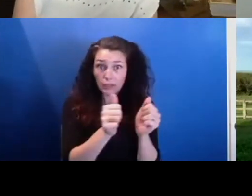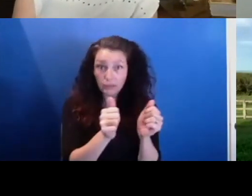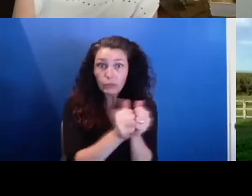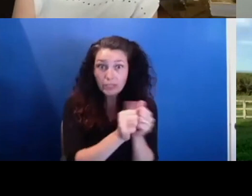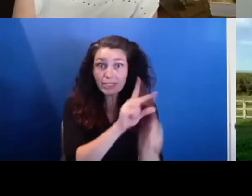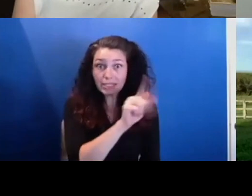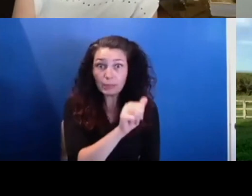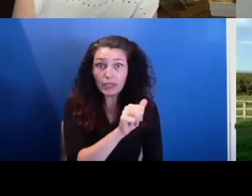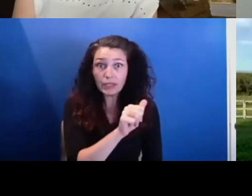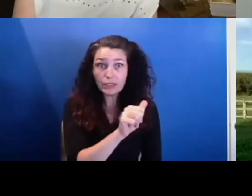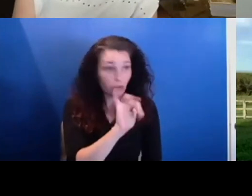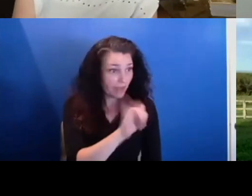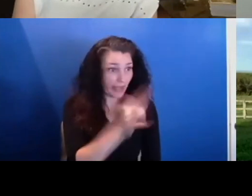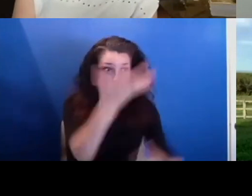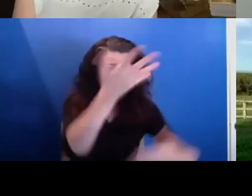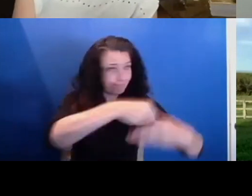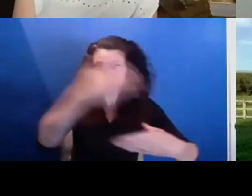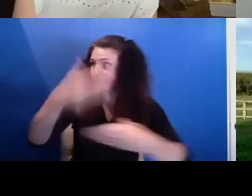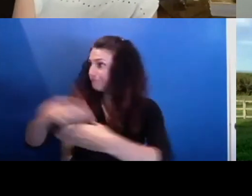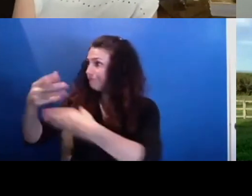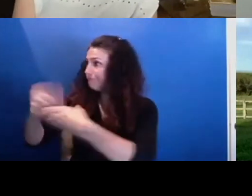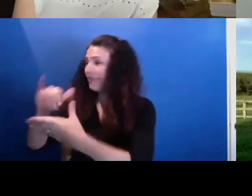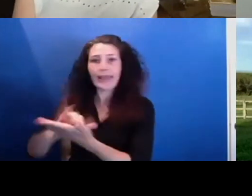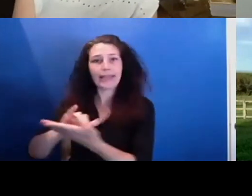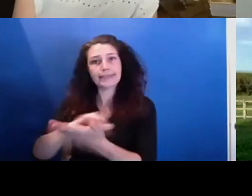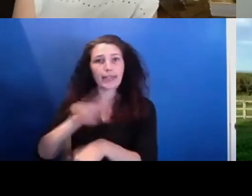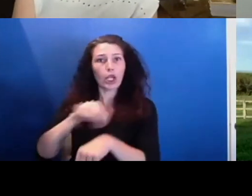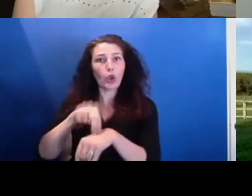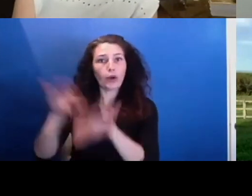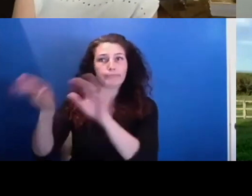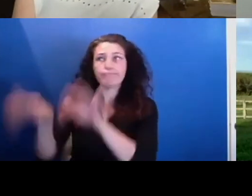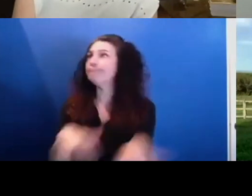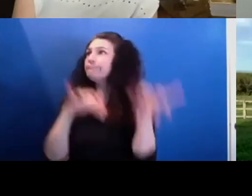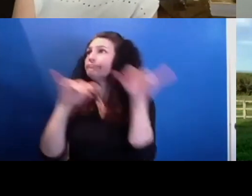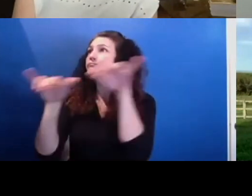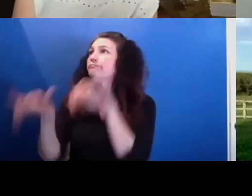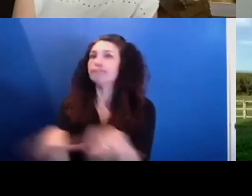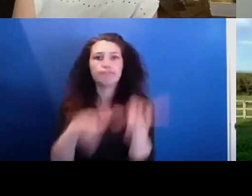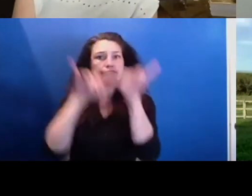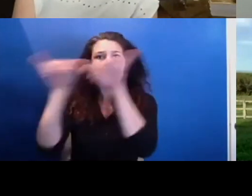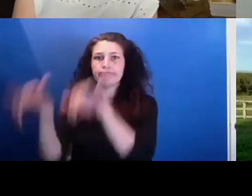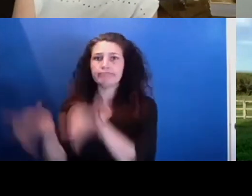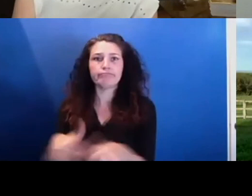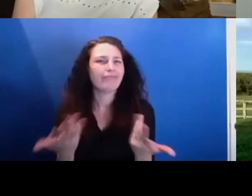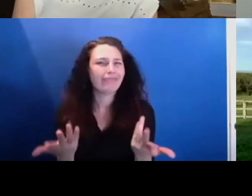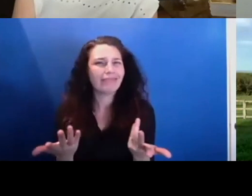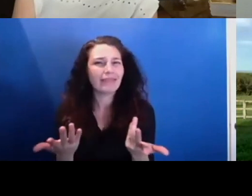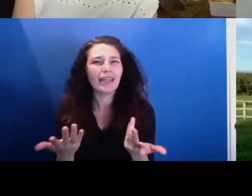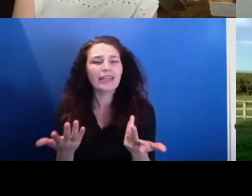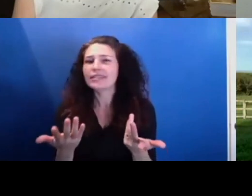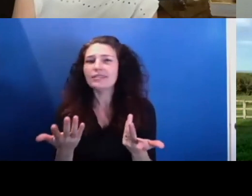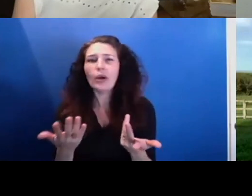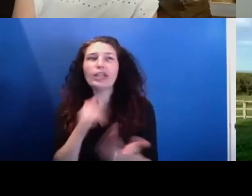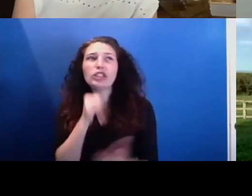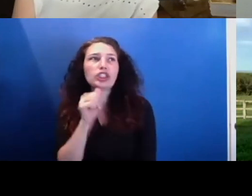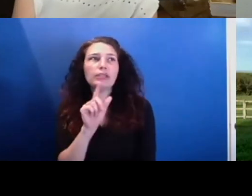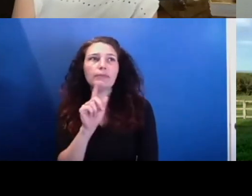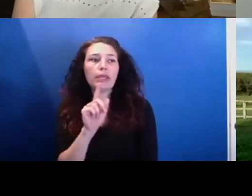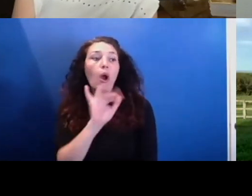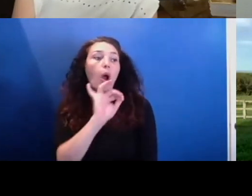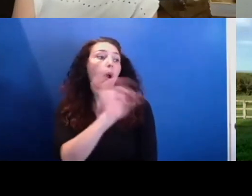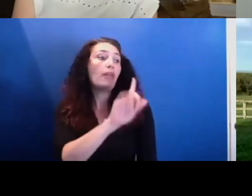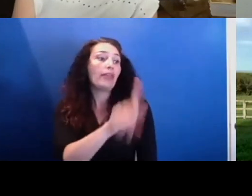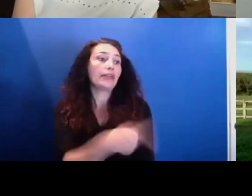become, it becomes the norm. Within the department, it should not be the department with disabilities that